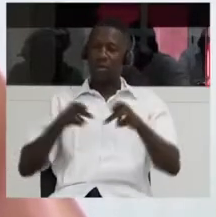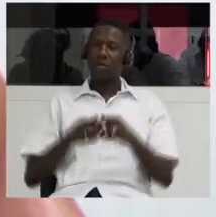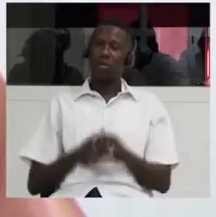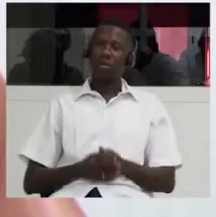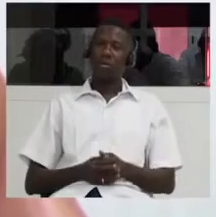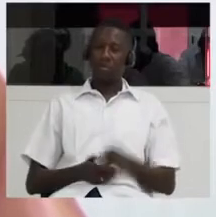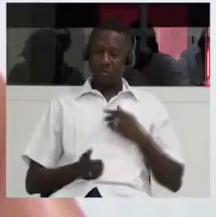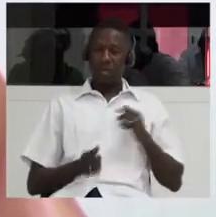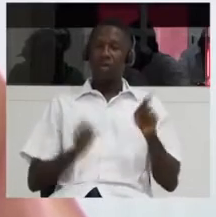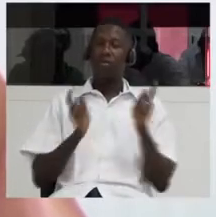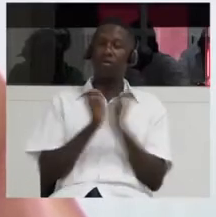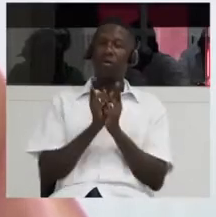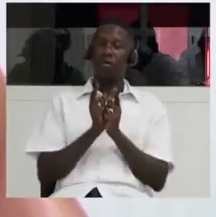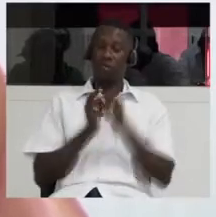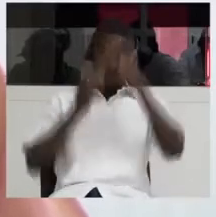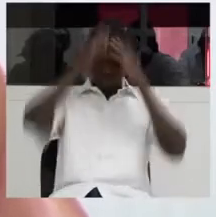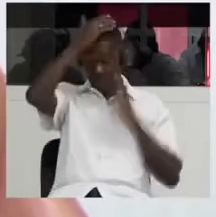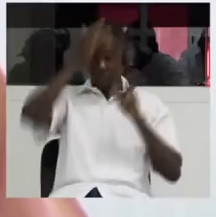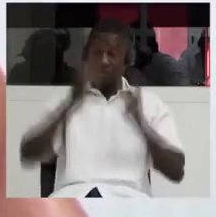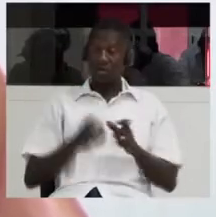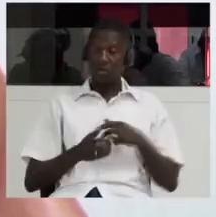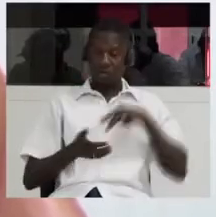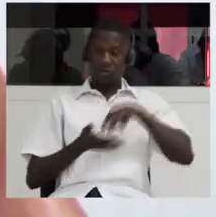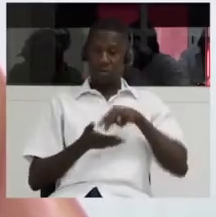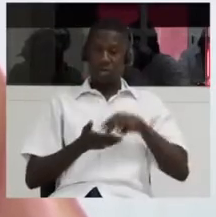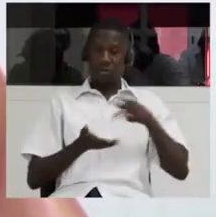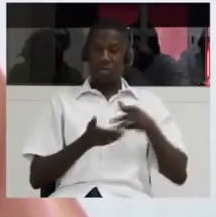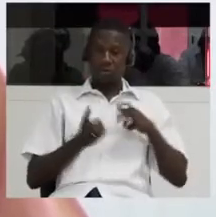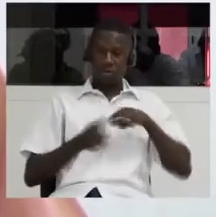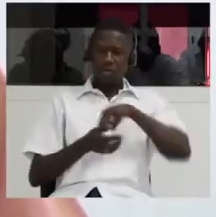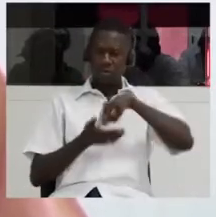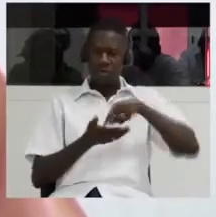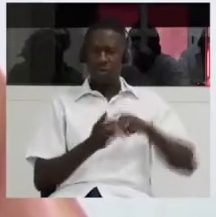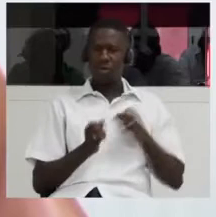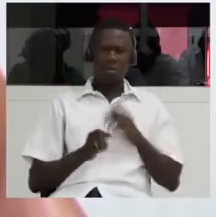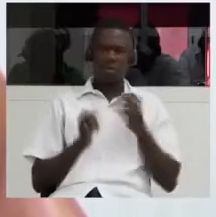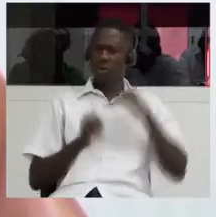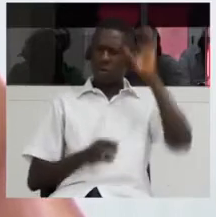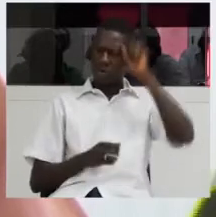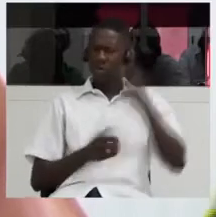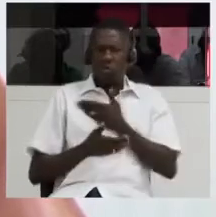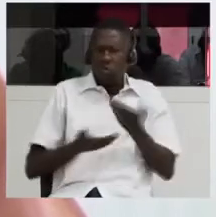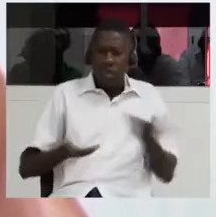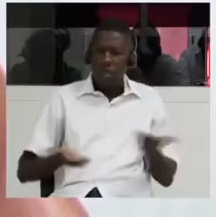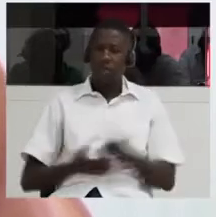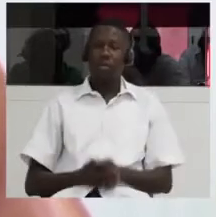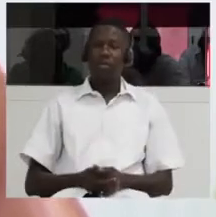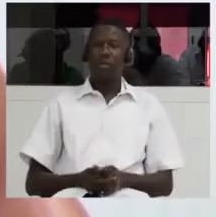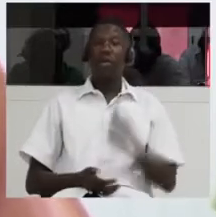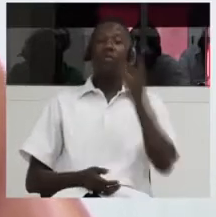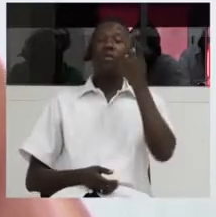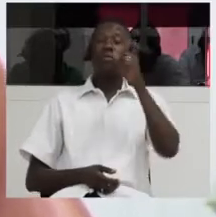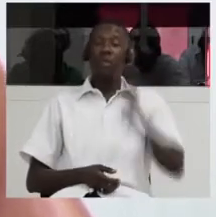soldiers on the prone position. So I couldn't understand why. So the first person I met, I asked